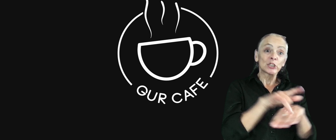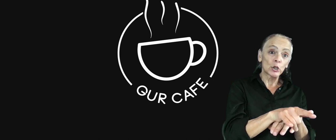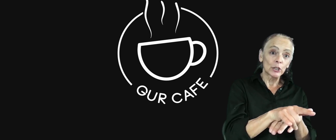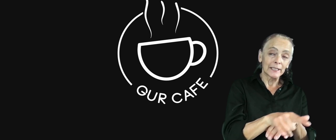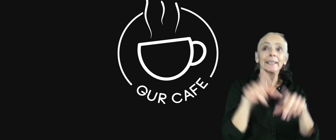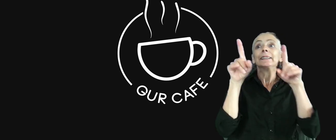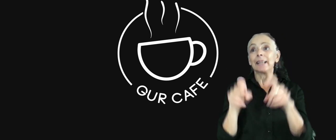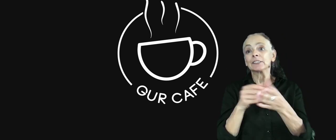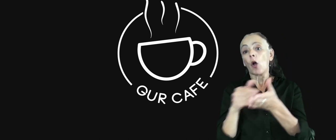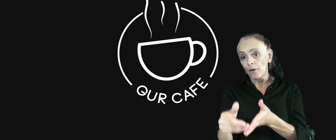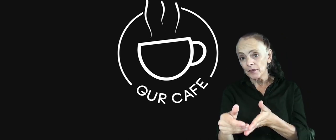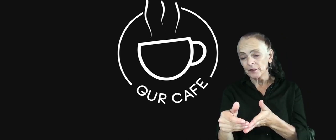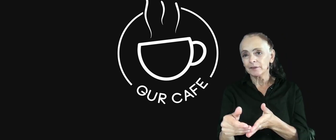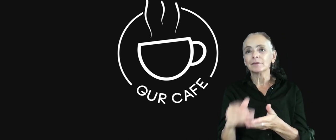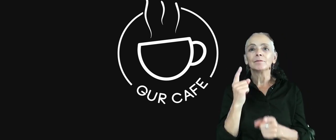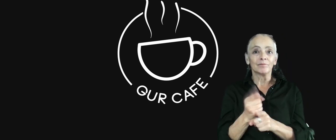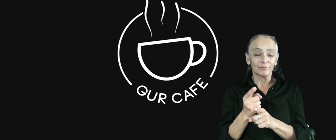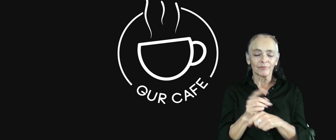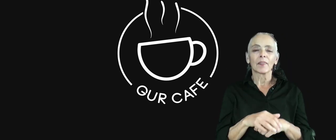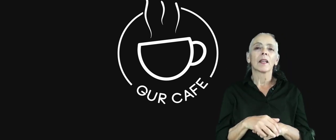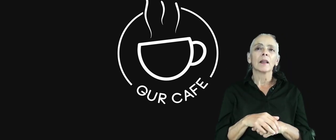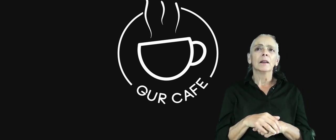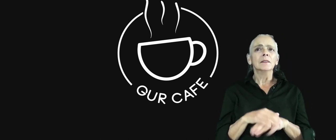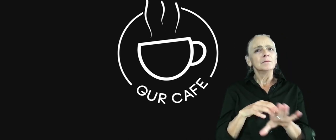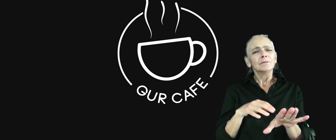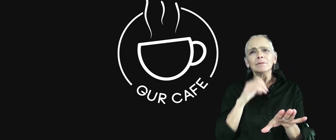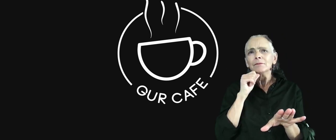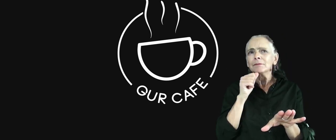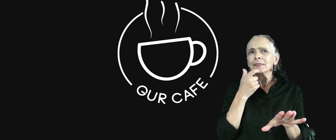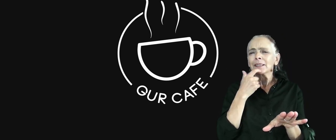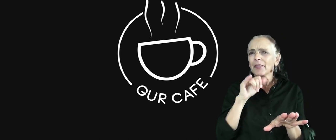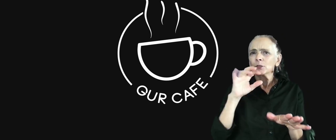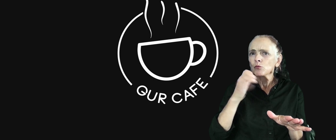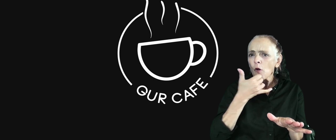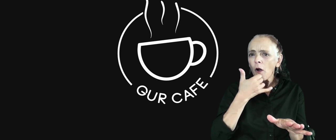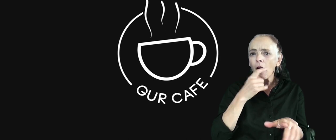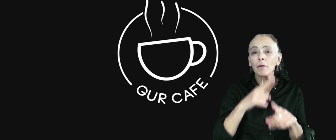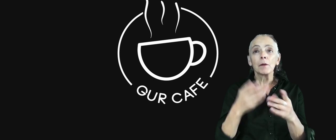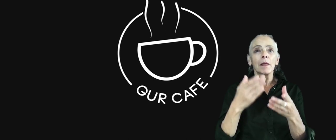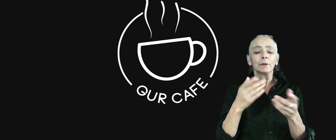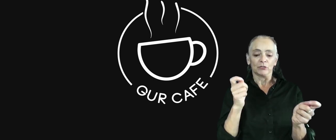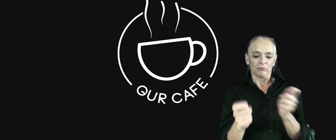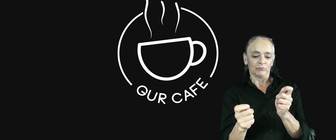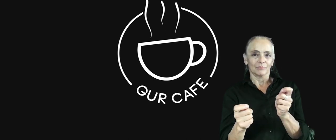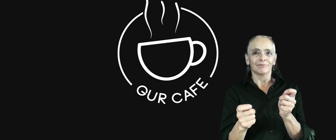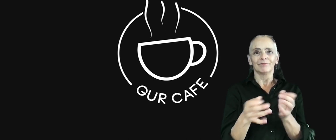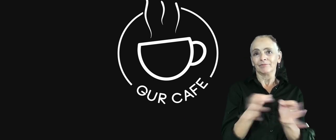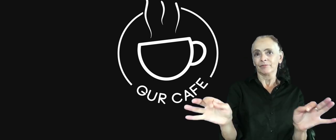think it's not a wrong sentence, but maybe we should phrase it differently,